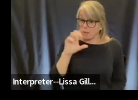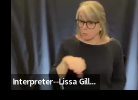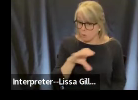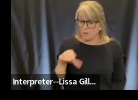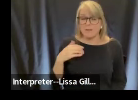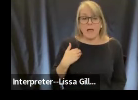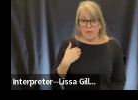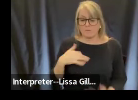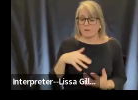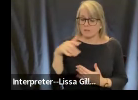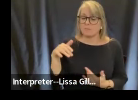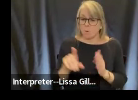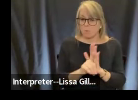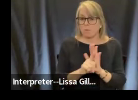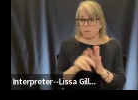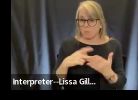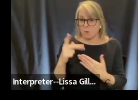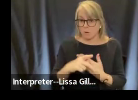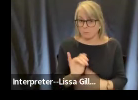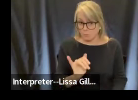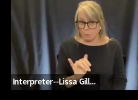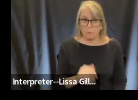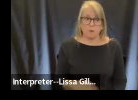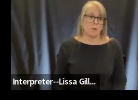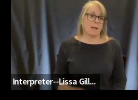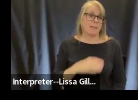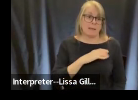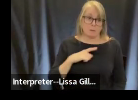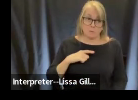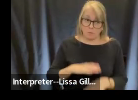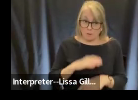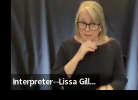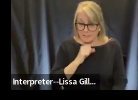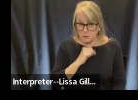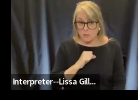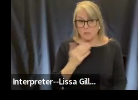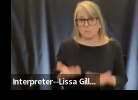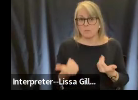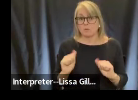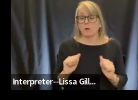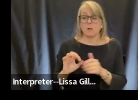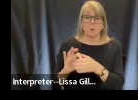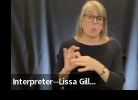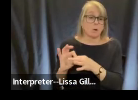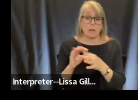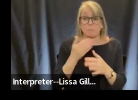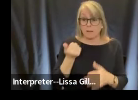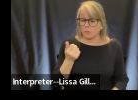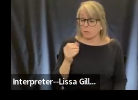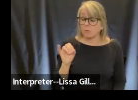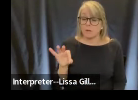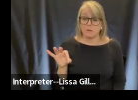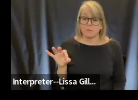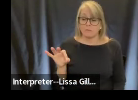them too. And then, of course, your councils on aging for those that may want to try to coordinate better when you find some